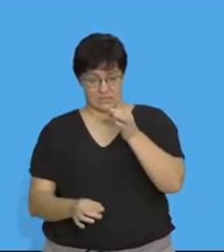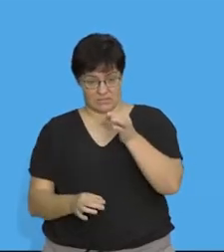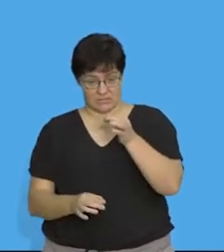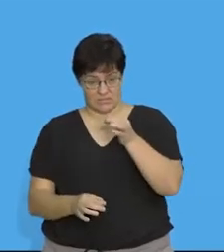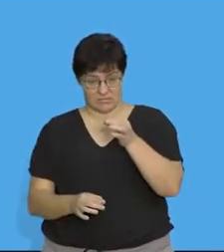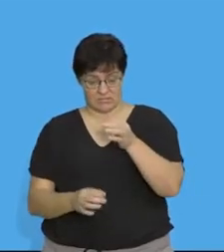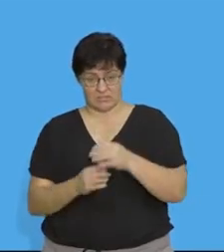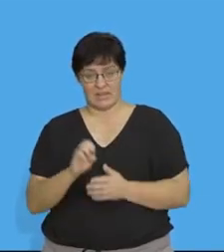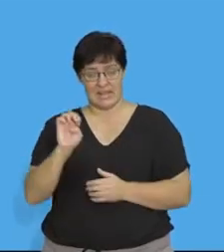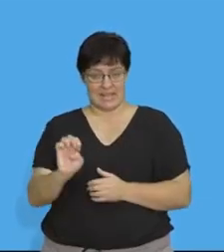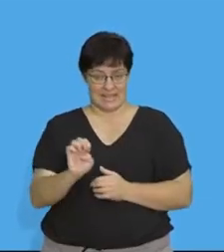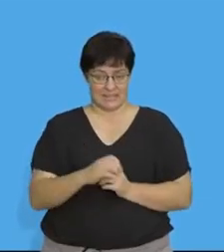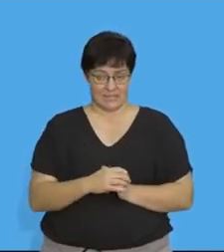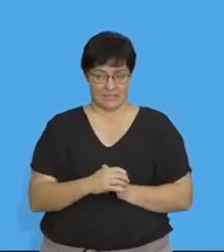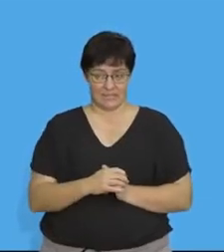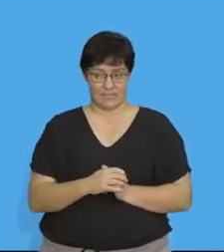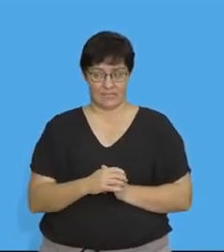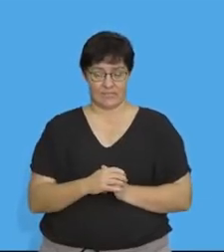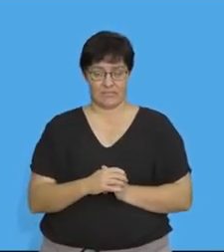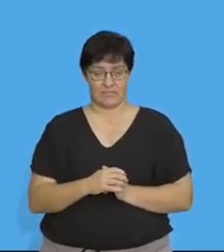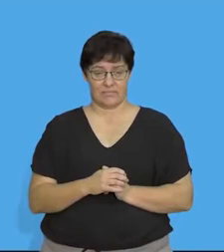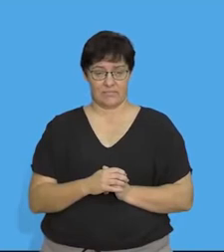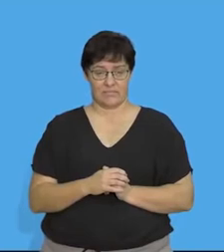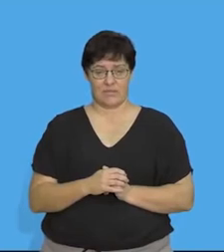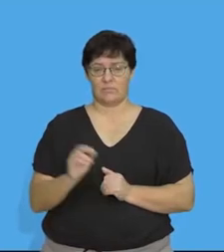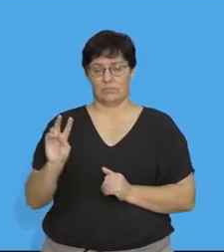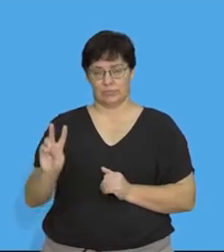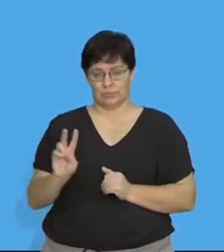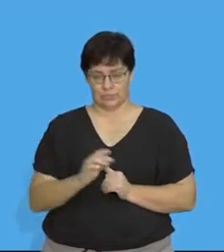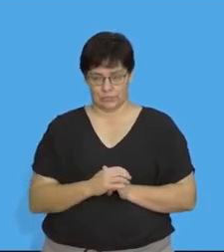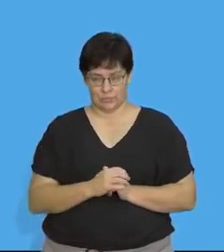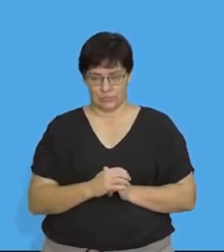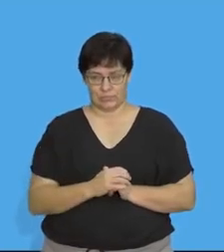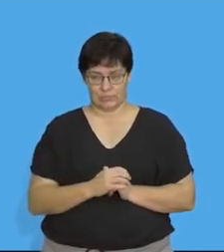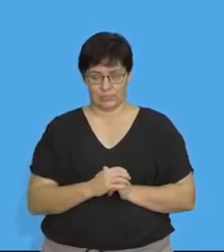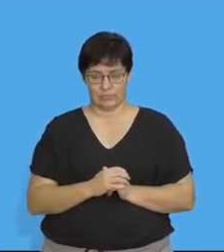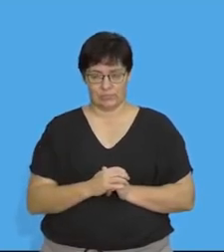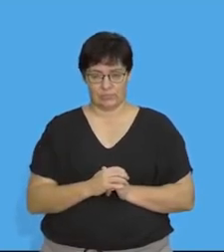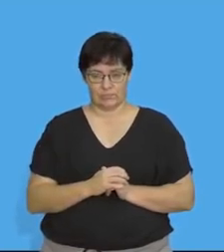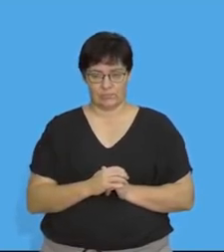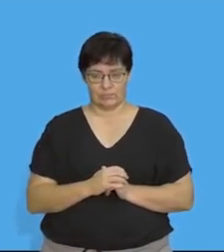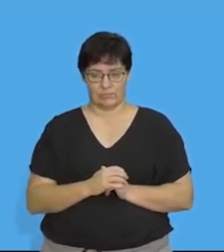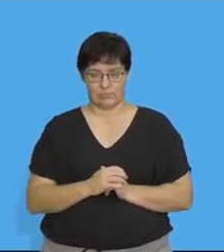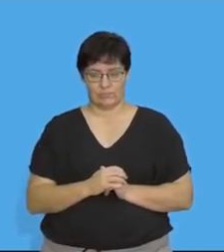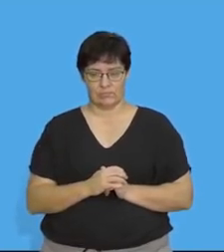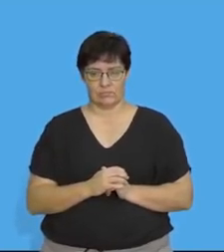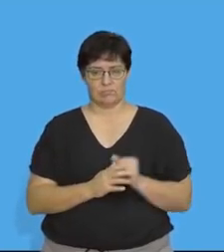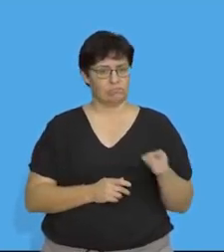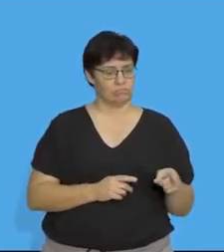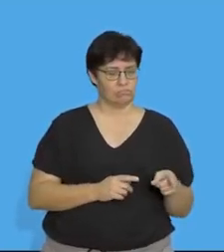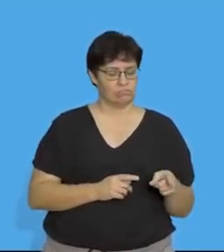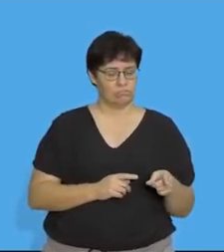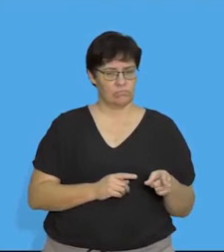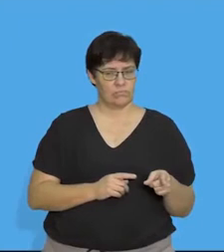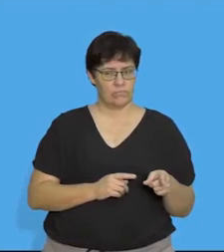change in E, was a change of 2. So the change was 2. And over here, the change